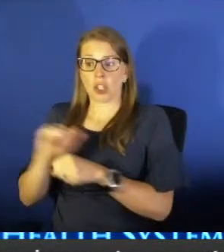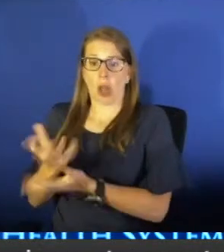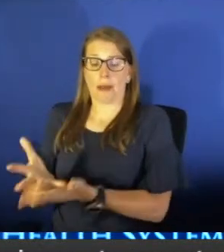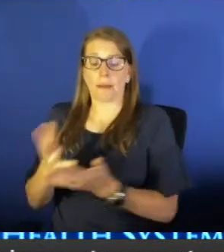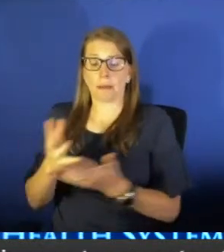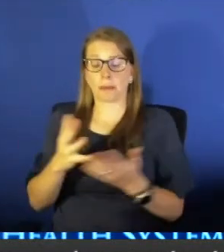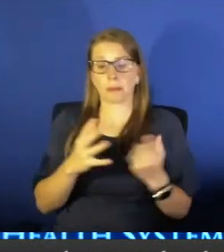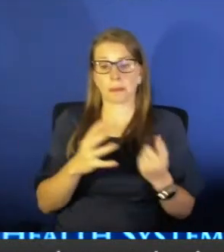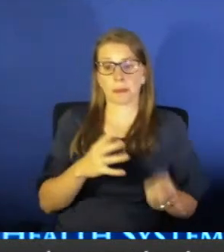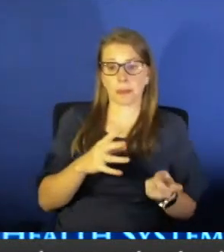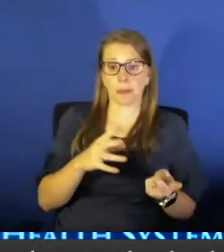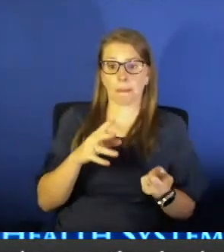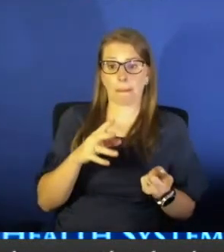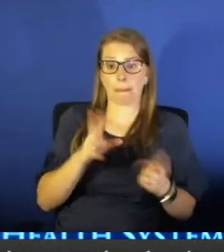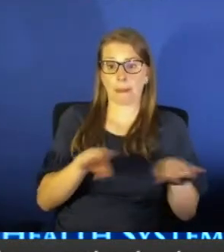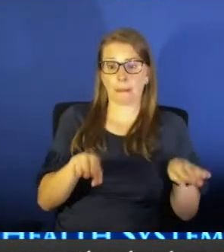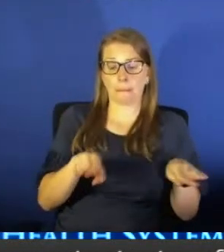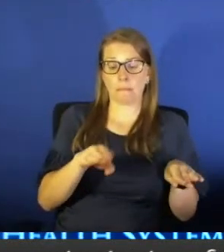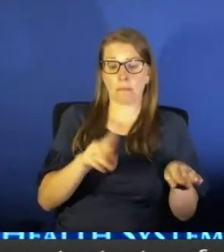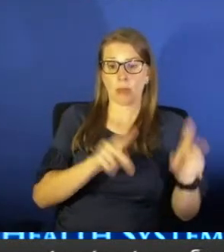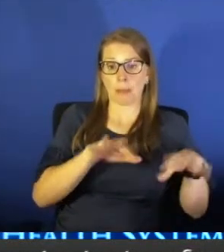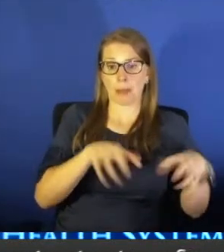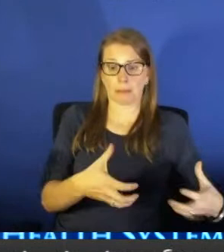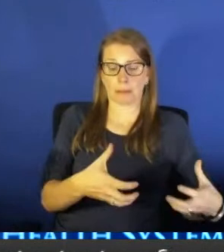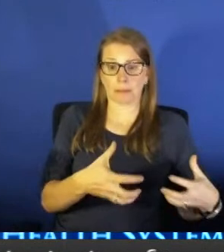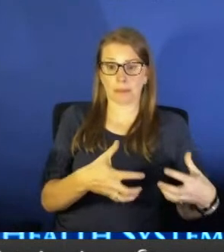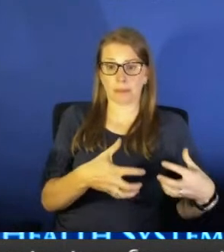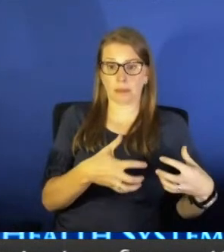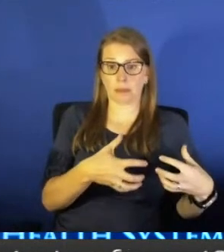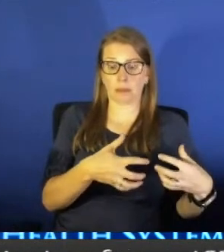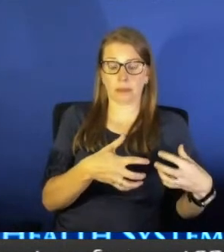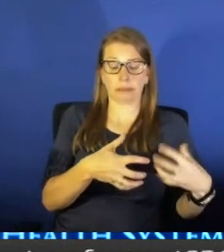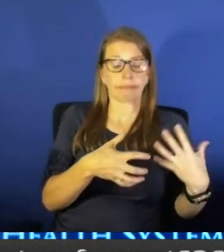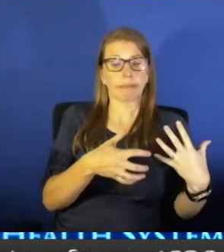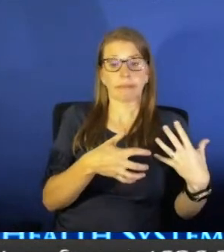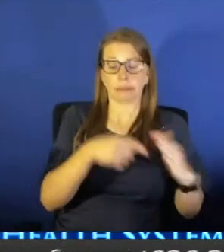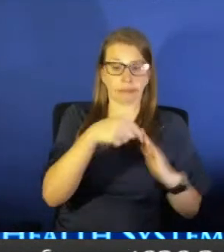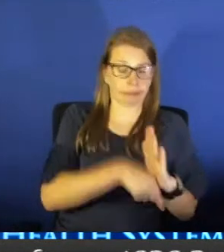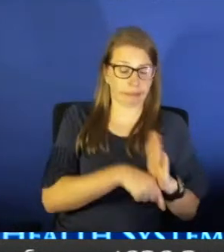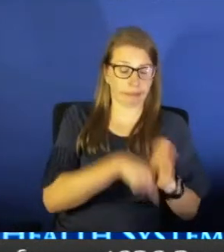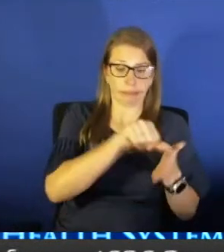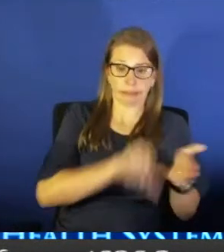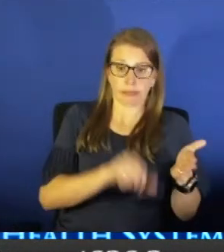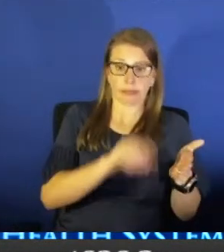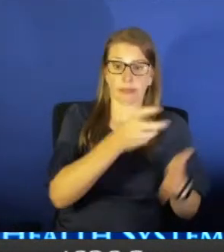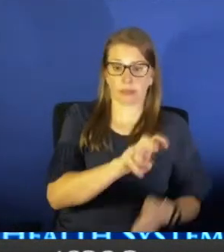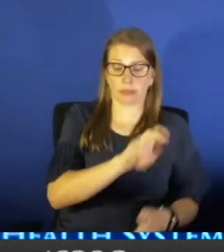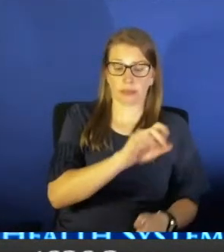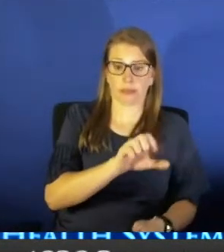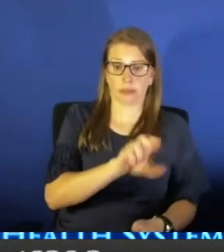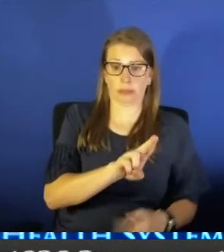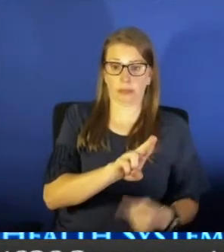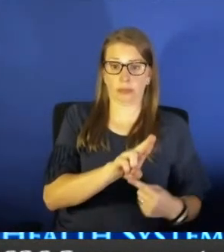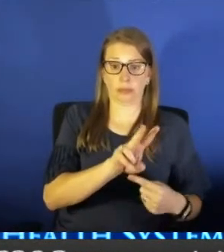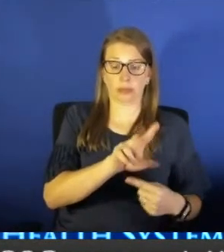in the pediatric population when they had an extensive reconstruction and they would go to the ICU, and that would be kind of 24 to 72 hours, just allowing for heart